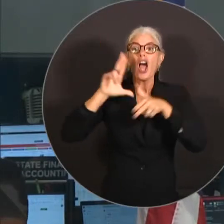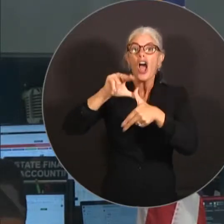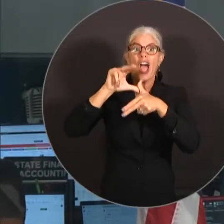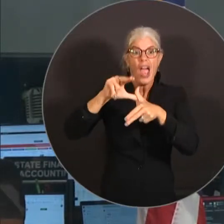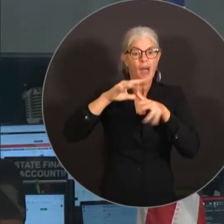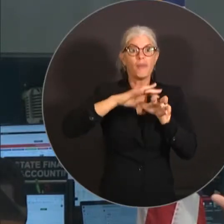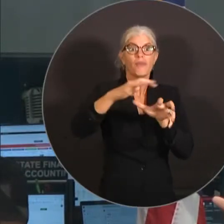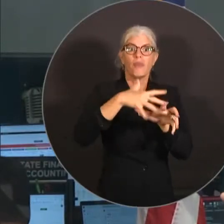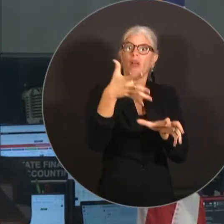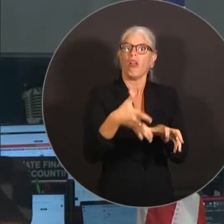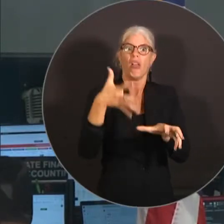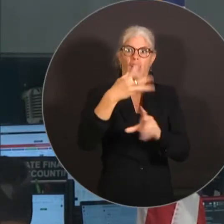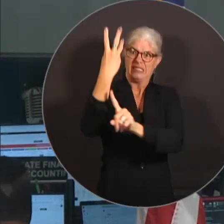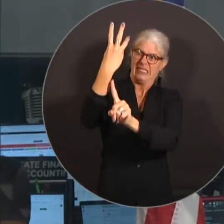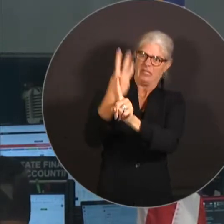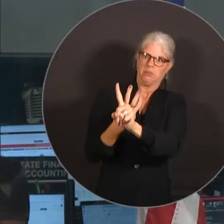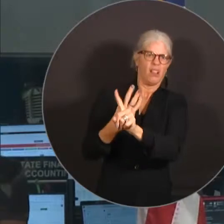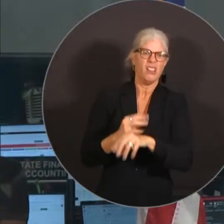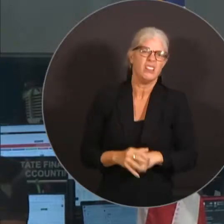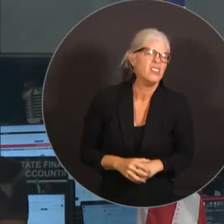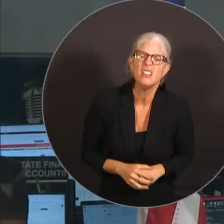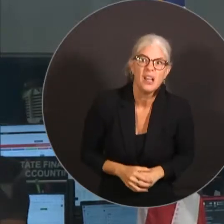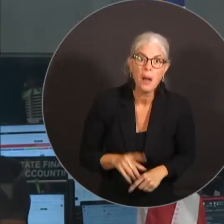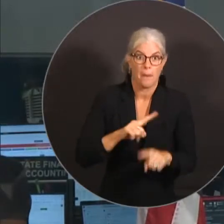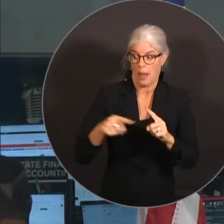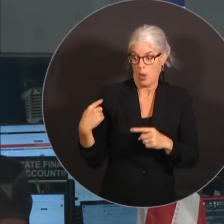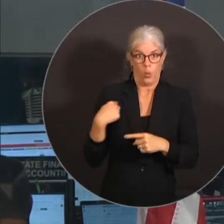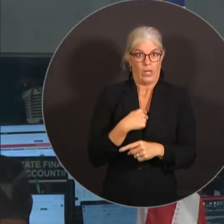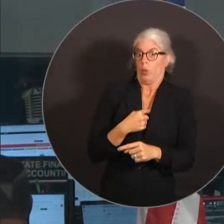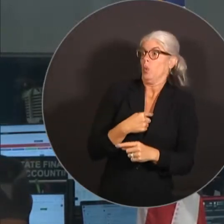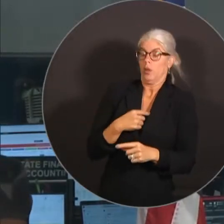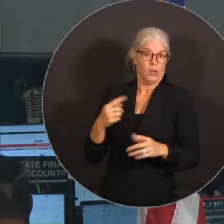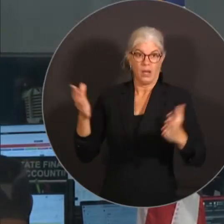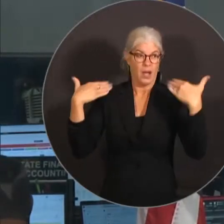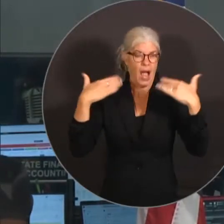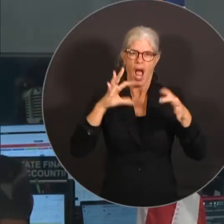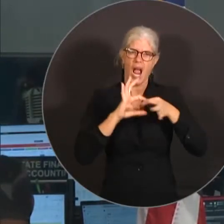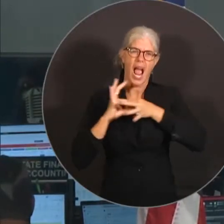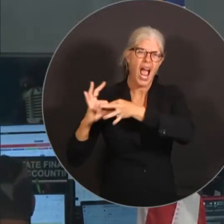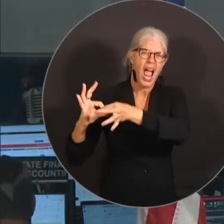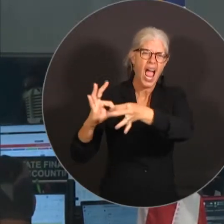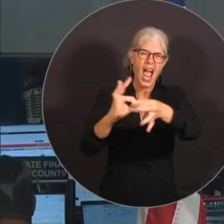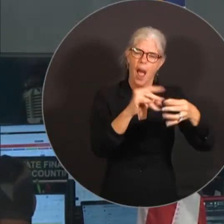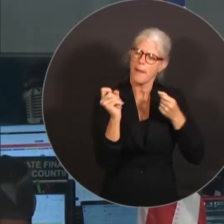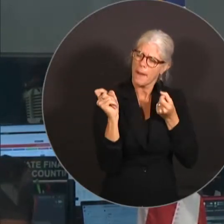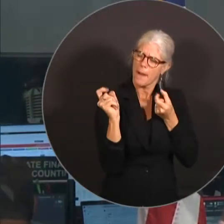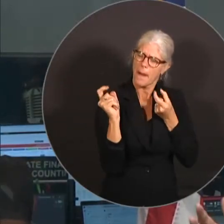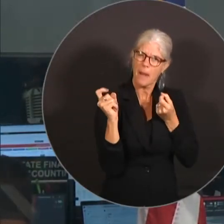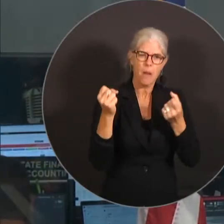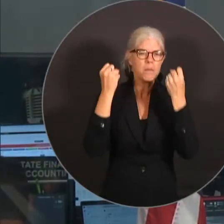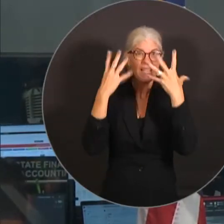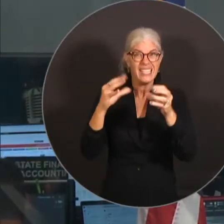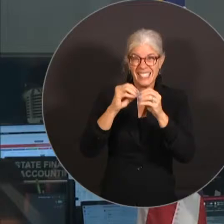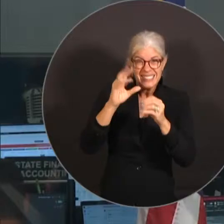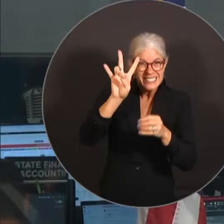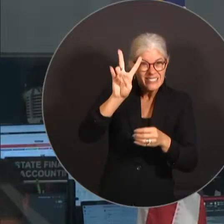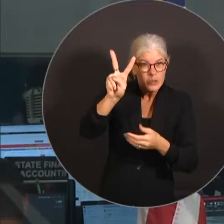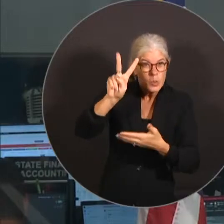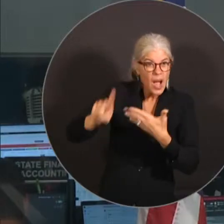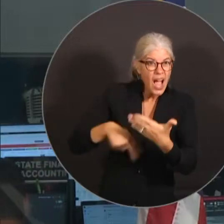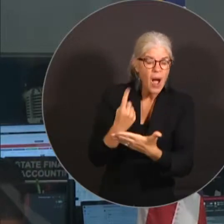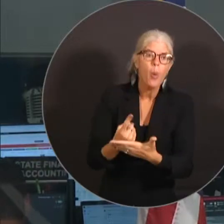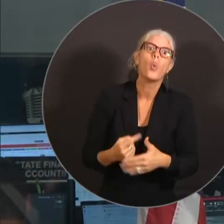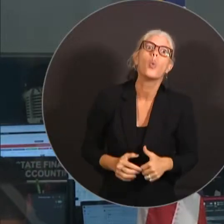surging our resources, which is really unprecedented, you know, we knocked out a lot of debris in like 72 hours. So we want to have a debris where